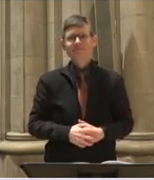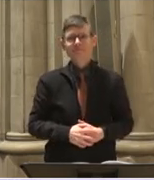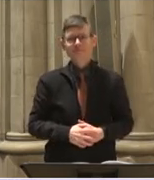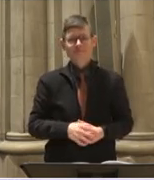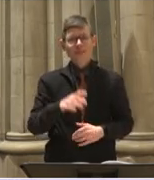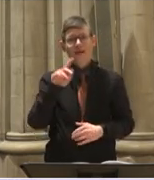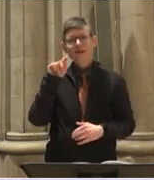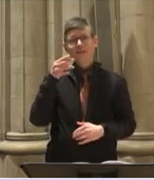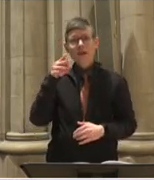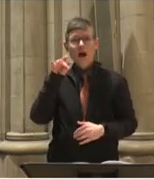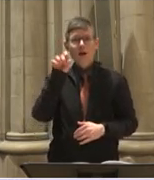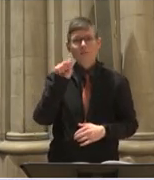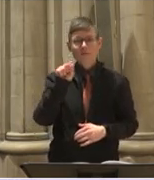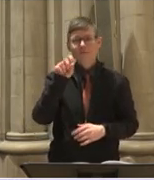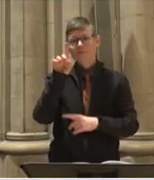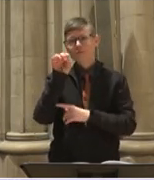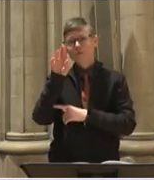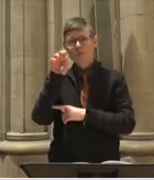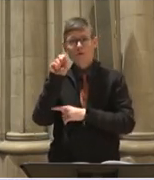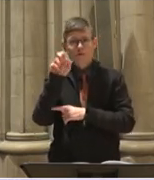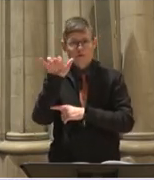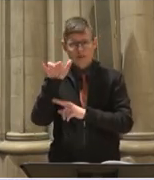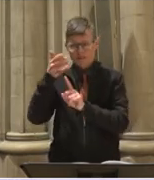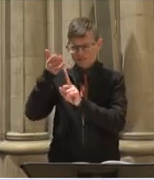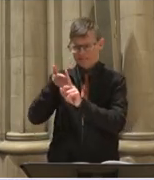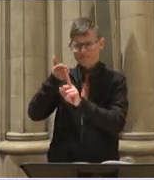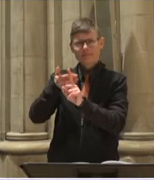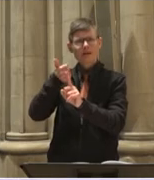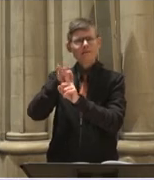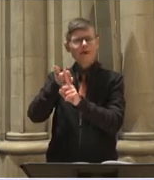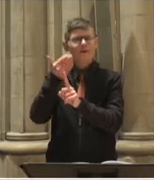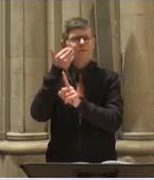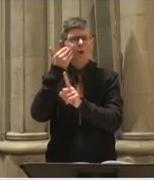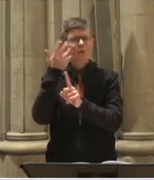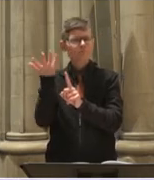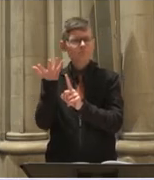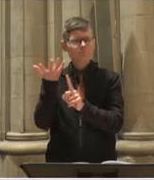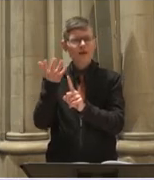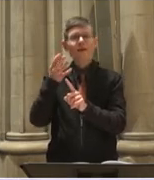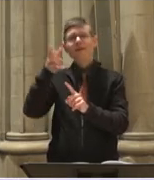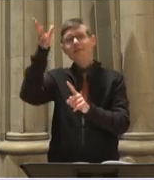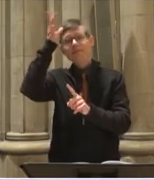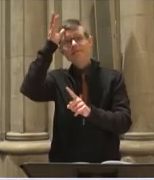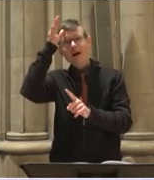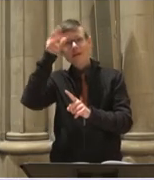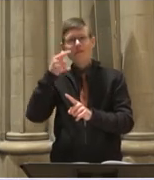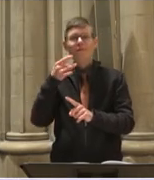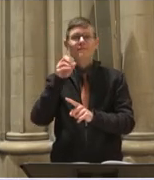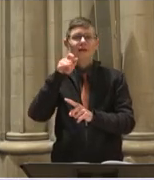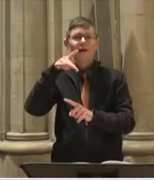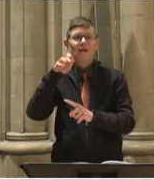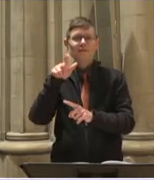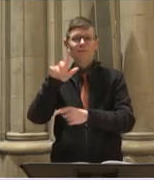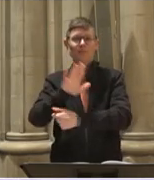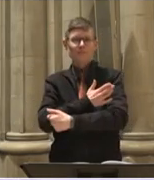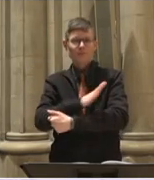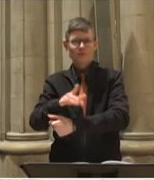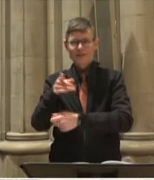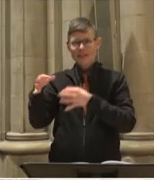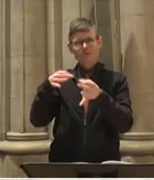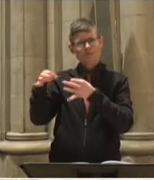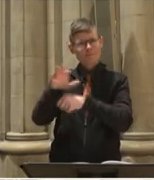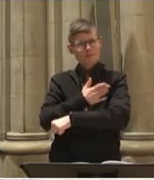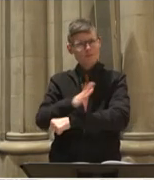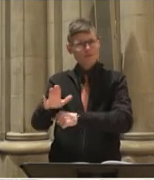Thomas Dorsey, known as the father of gospel music, described this music